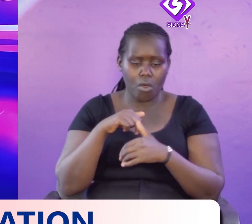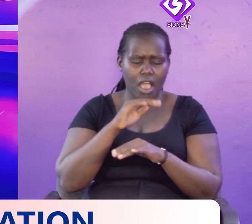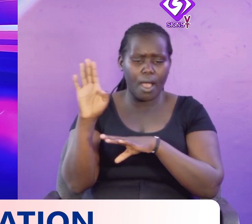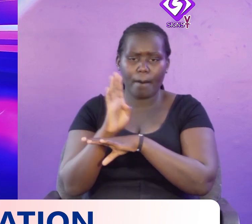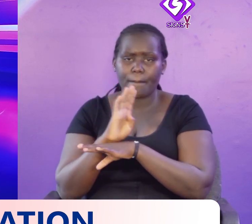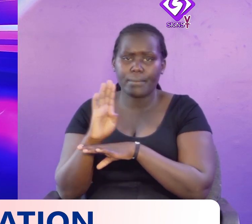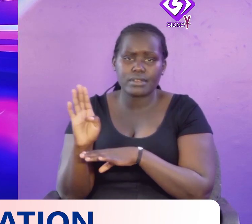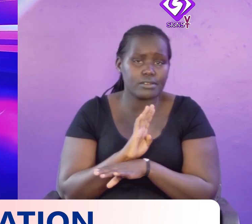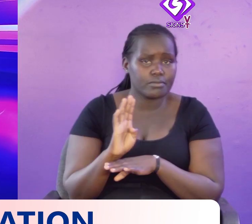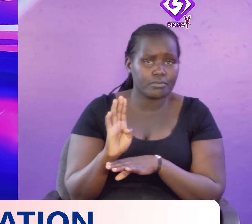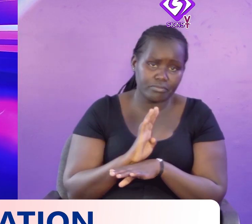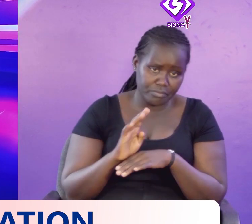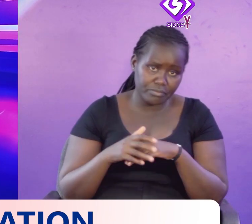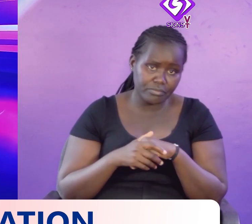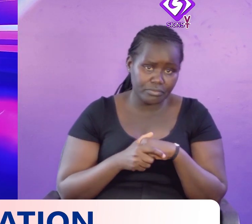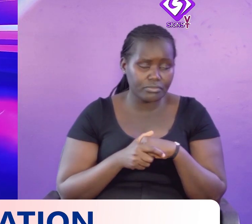ODM,